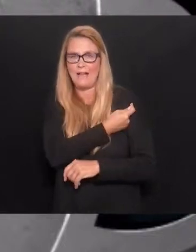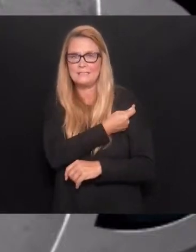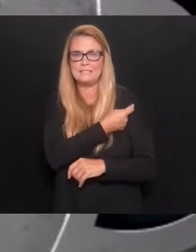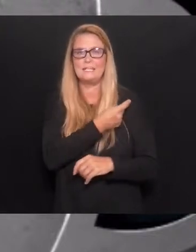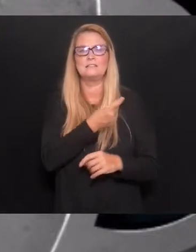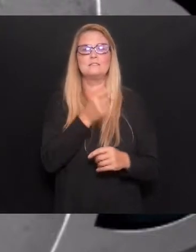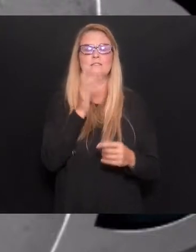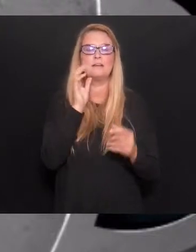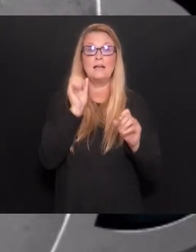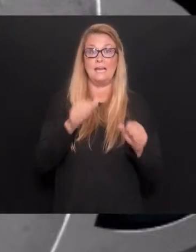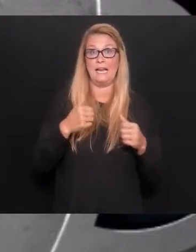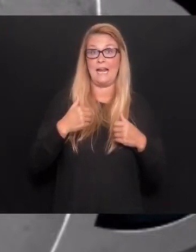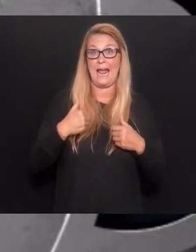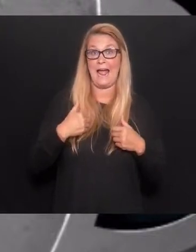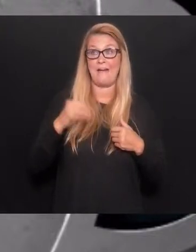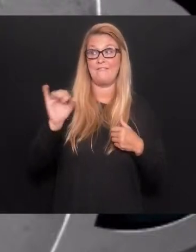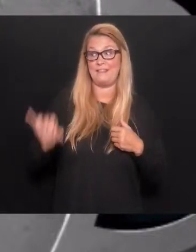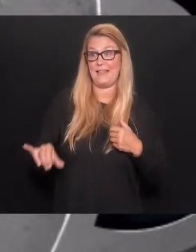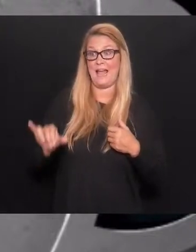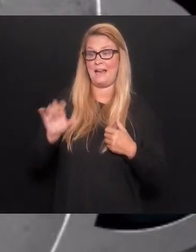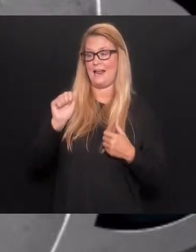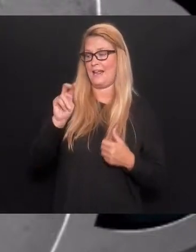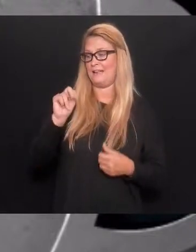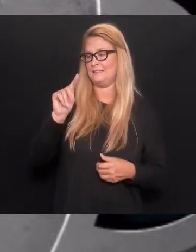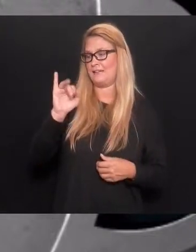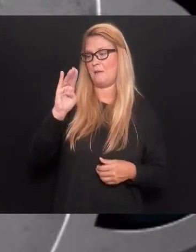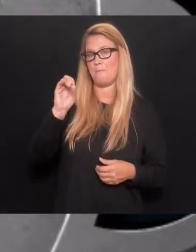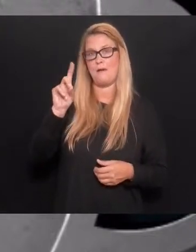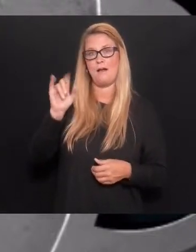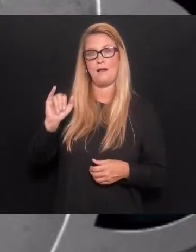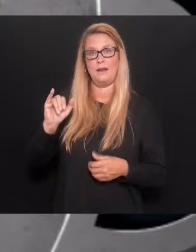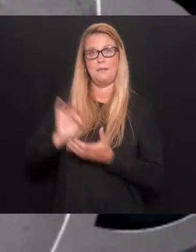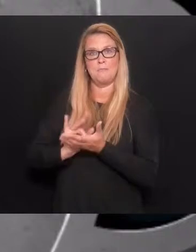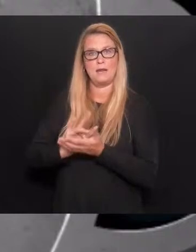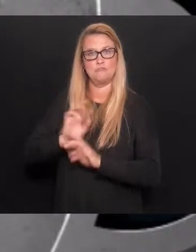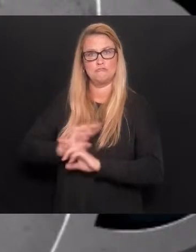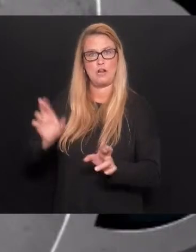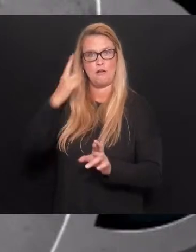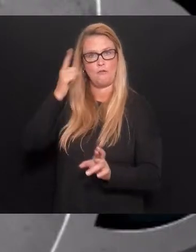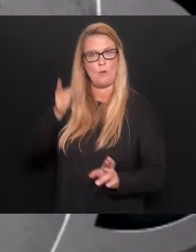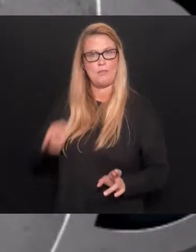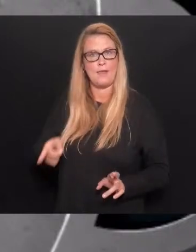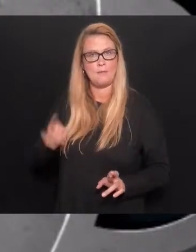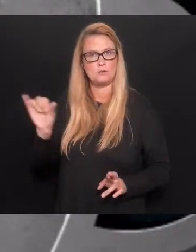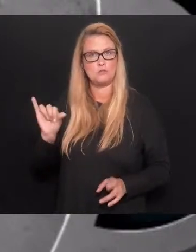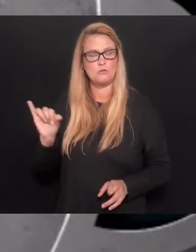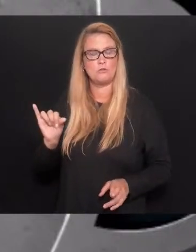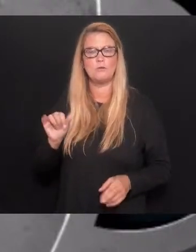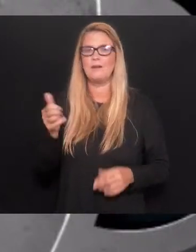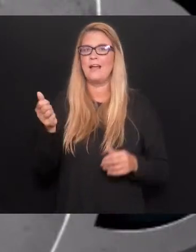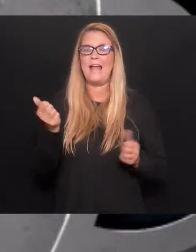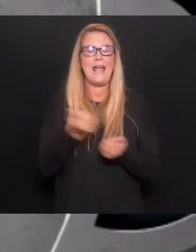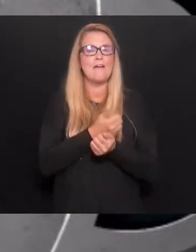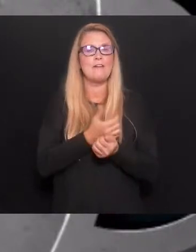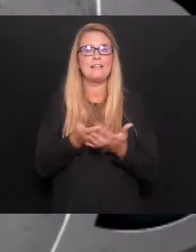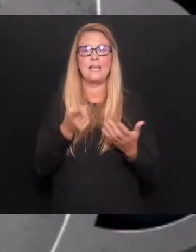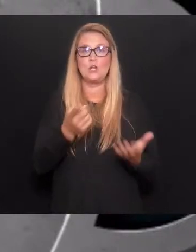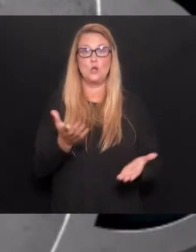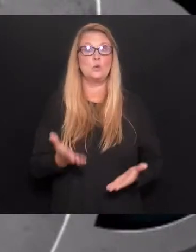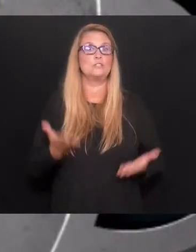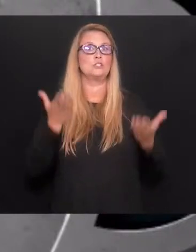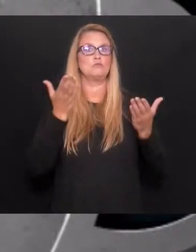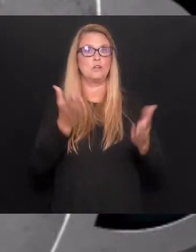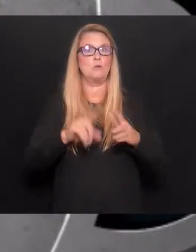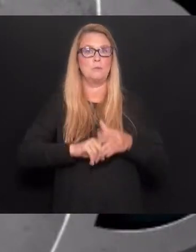this, antibody with them, and also just administer it to a patient. So everything that you're suggesting, we've been trying to start this